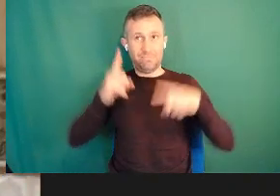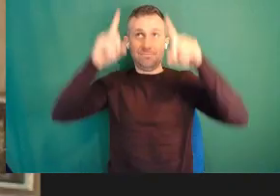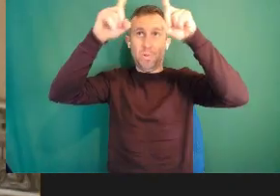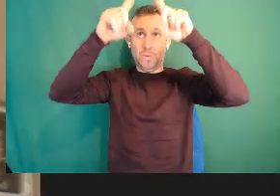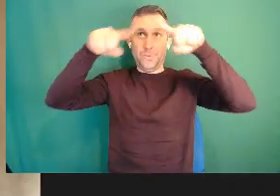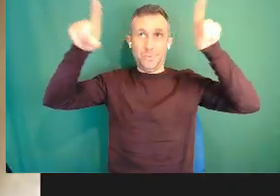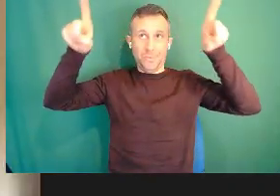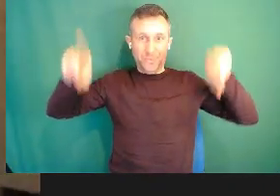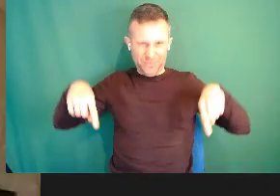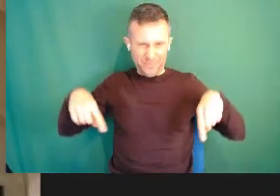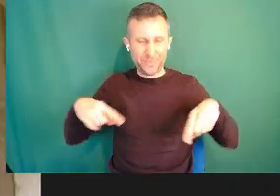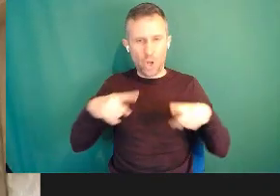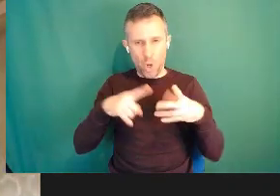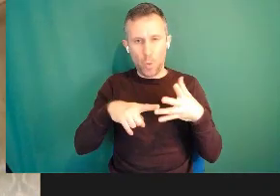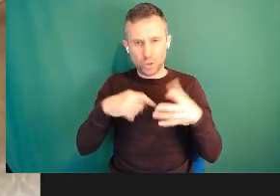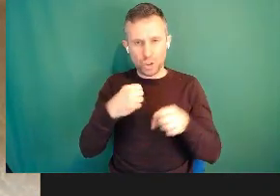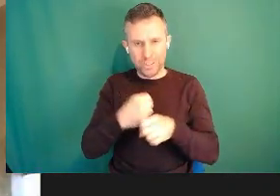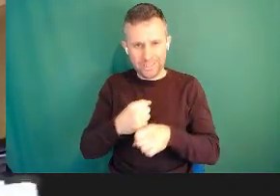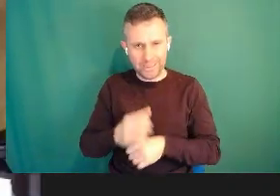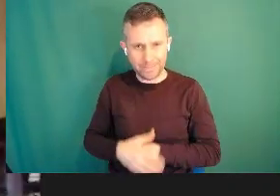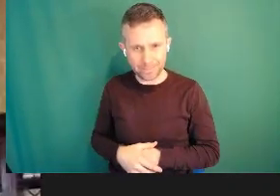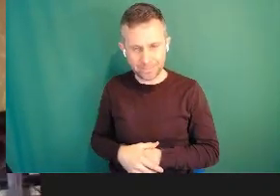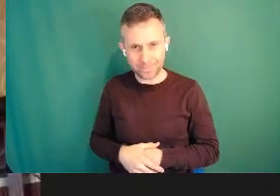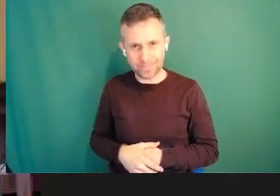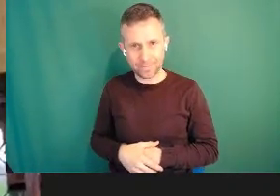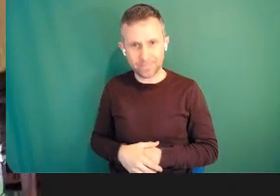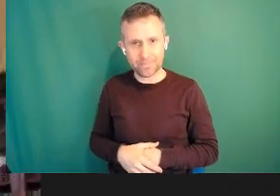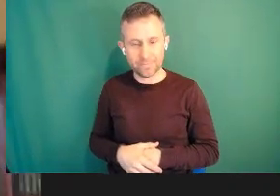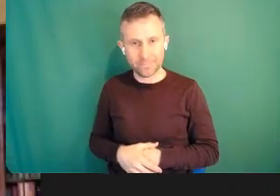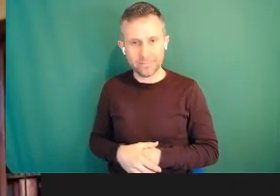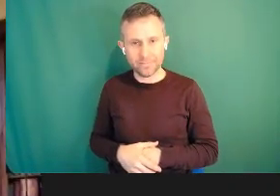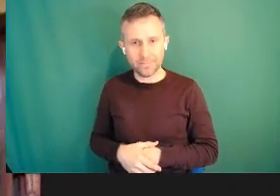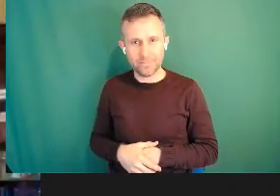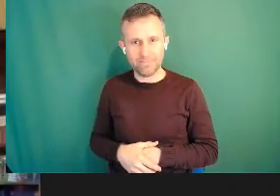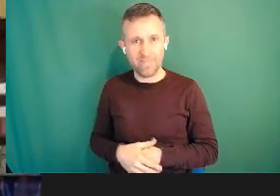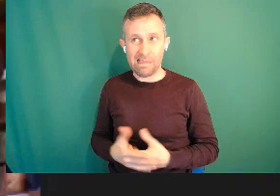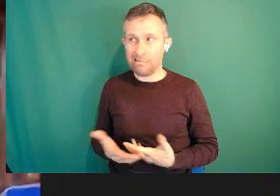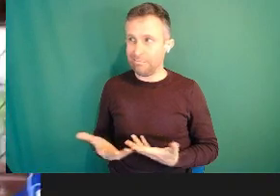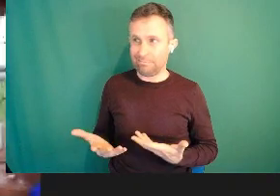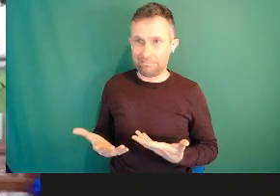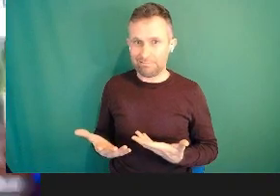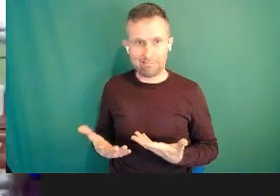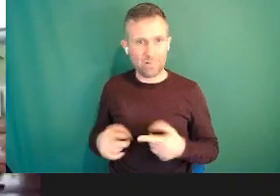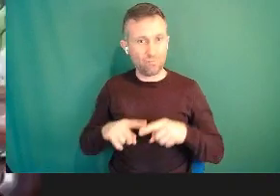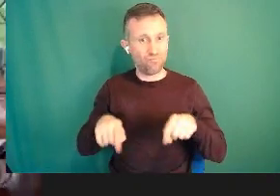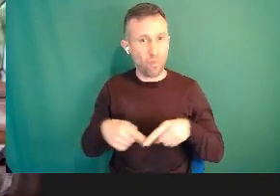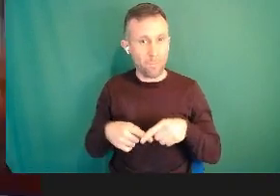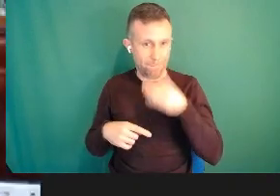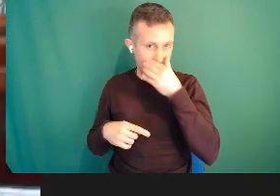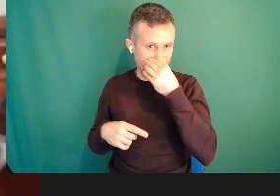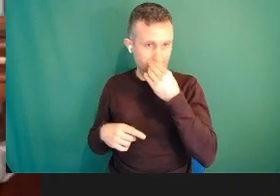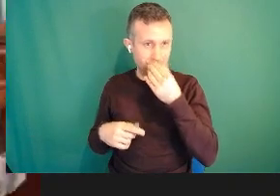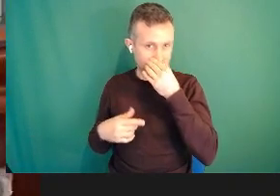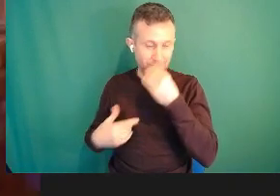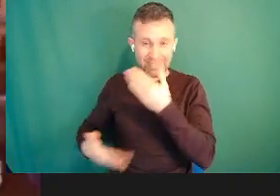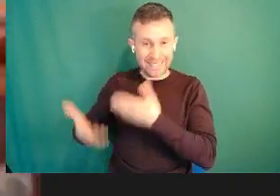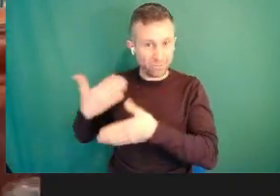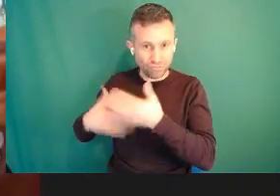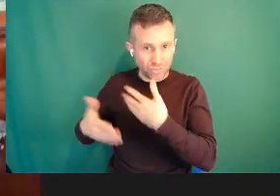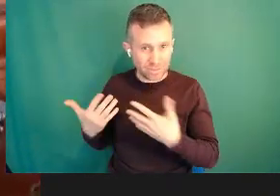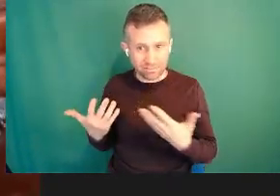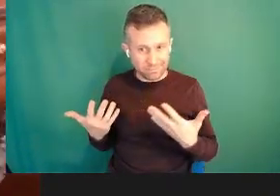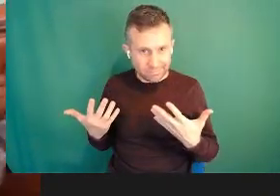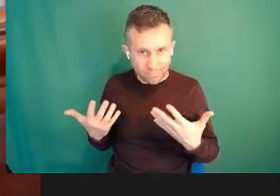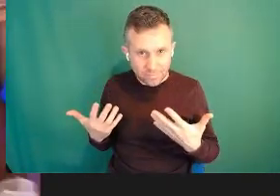So these are the arches. There's not very much to say about history of this room, but we use it to display all the ghost props. So we've got Robin's clubs